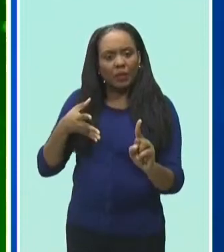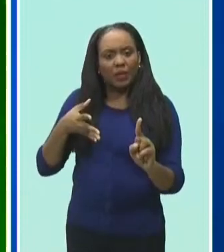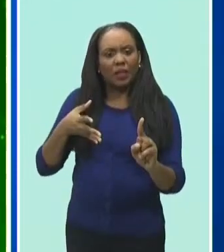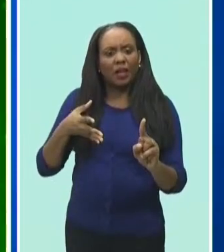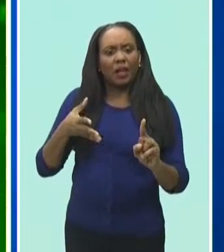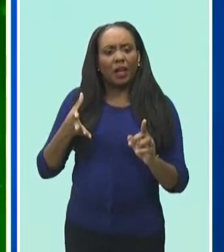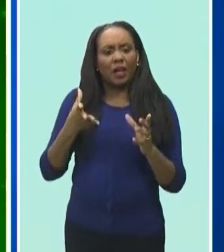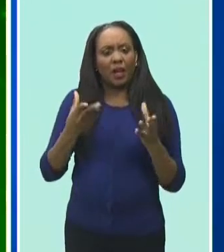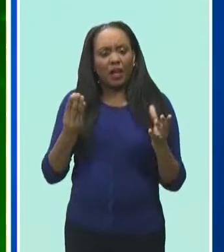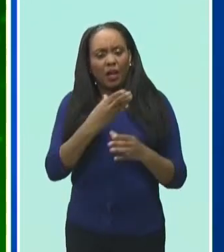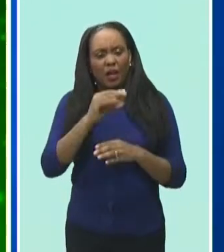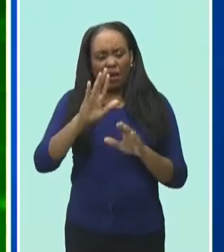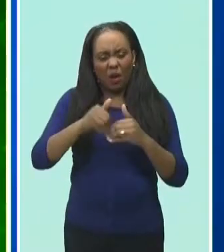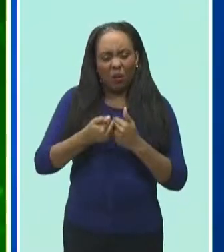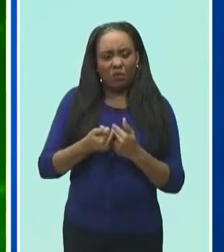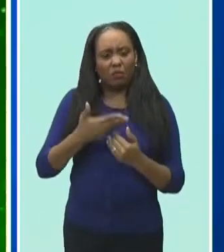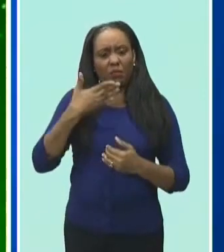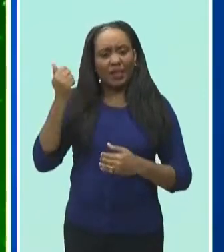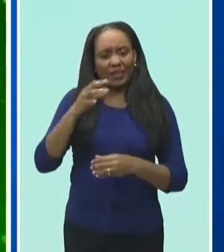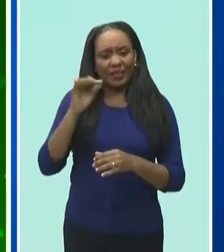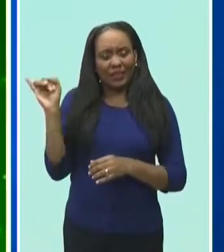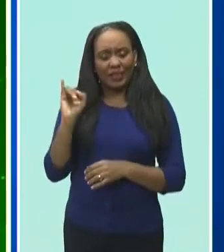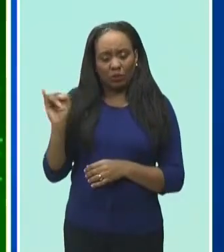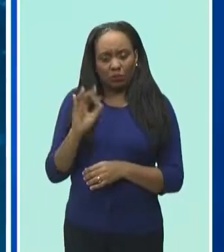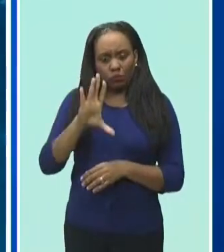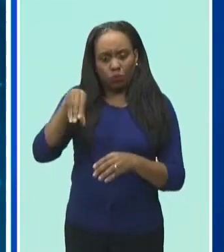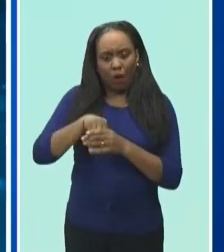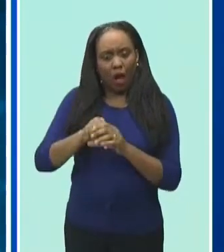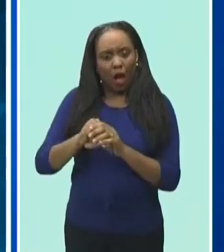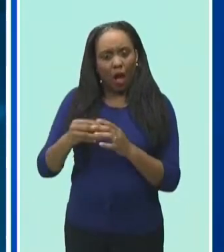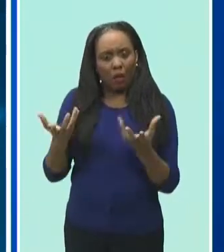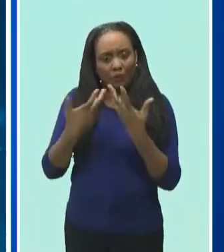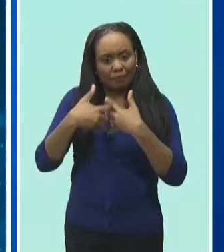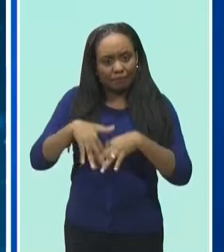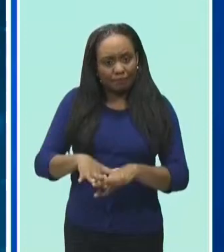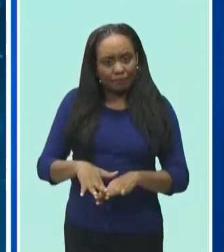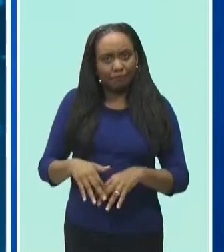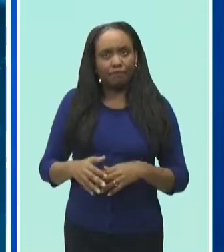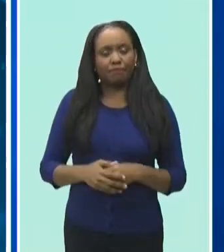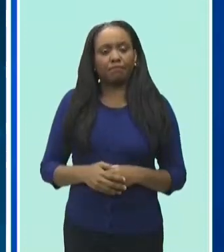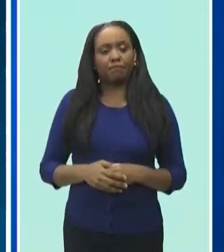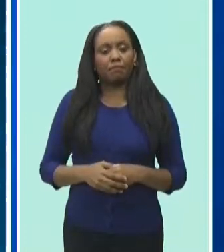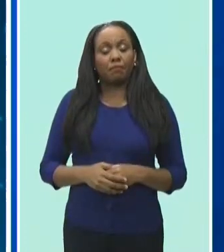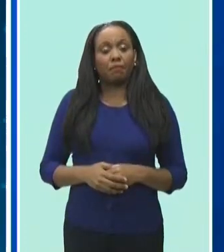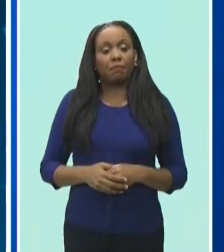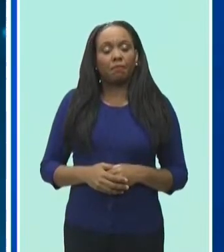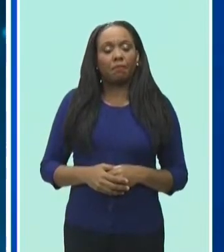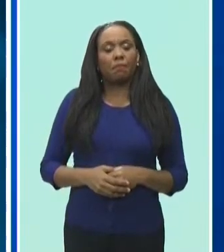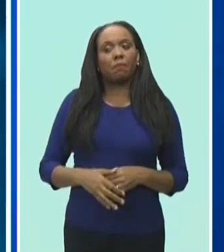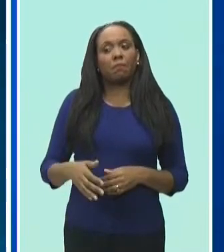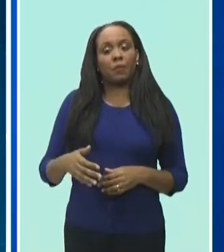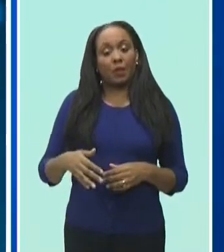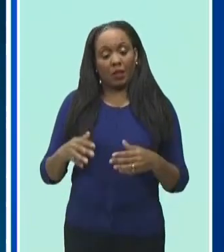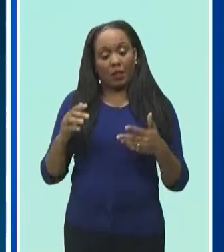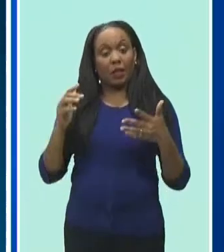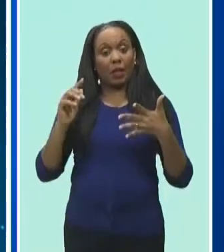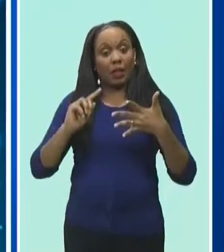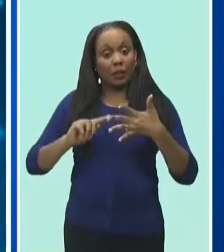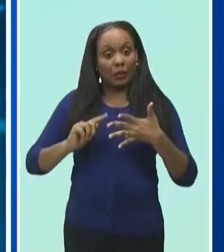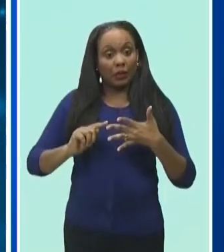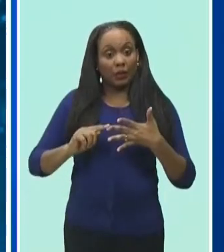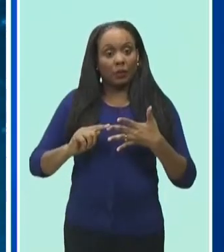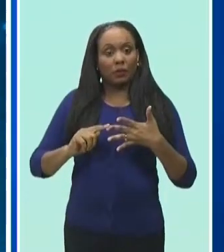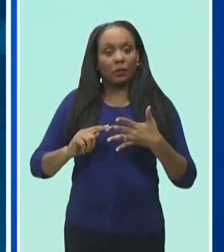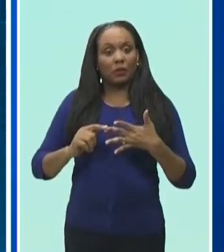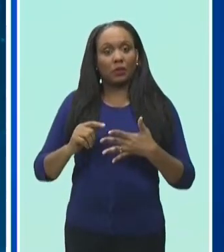of participating in insurance mechanisms. And finally, $15.2 million for the Canada Caribbean